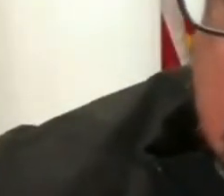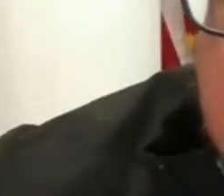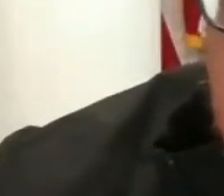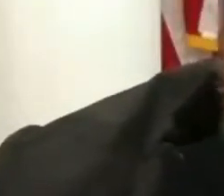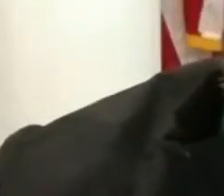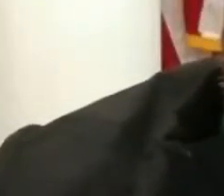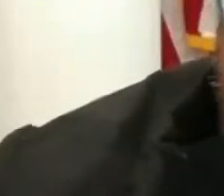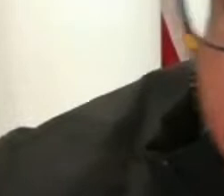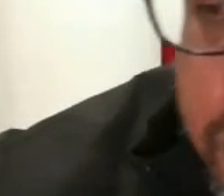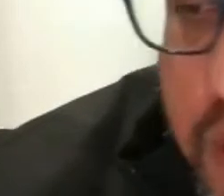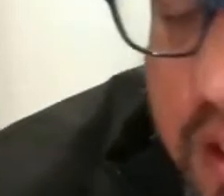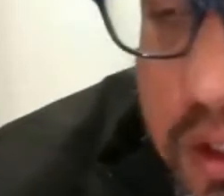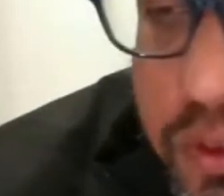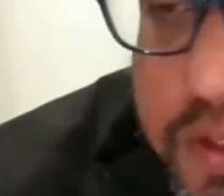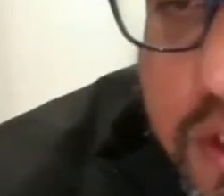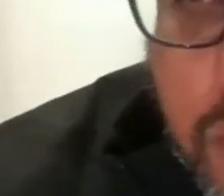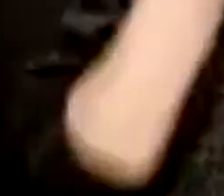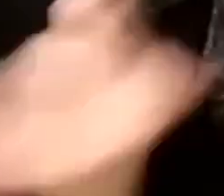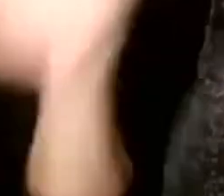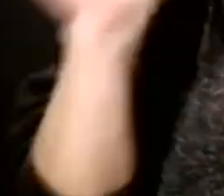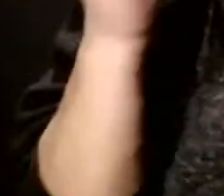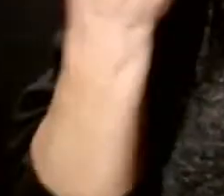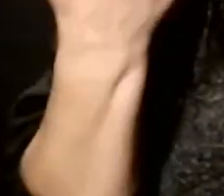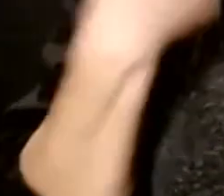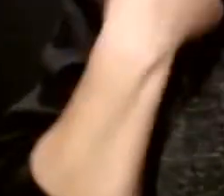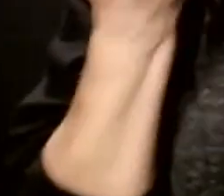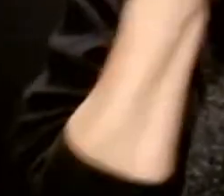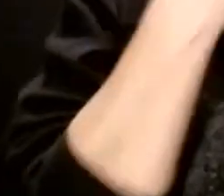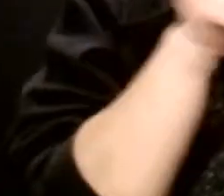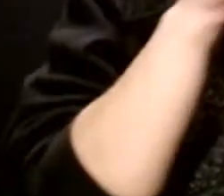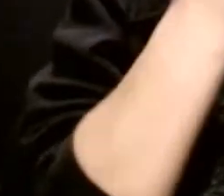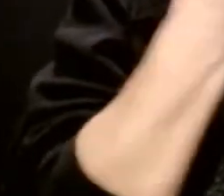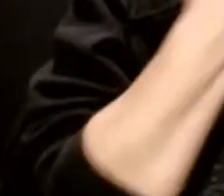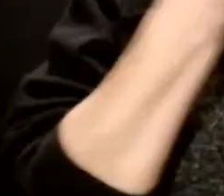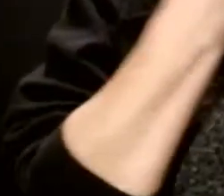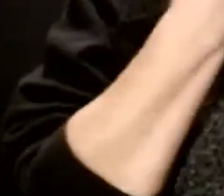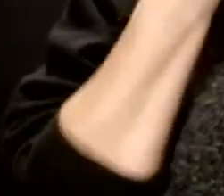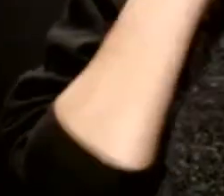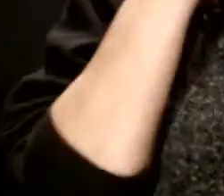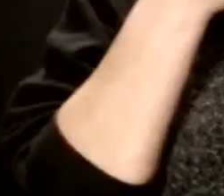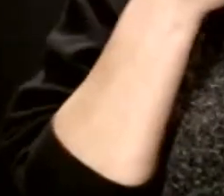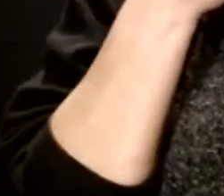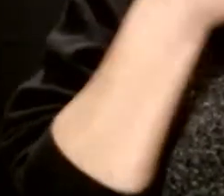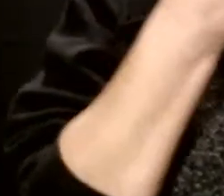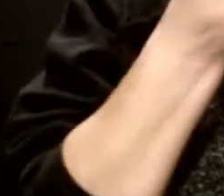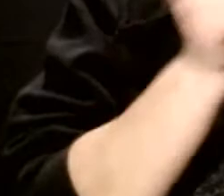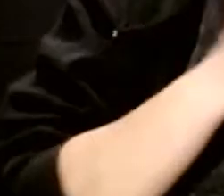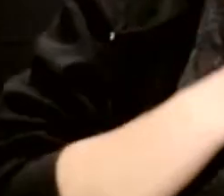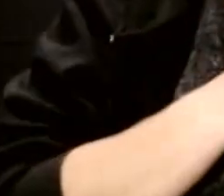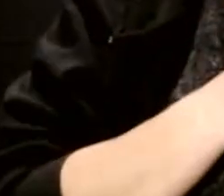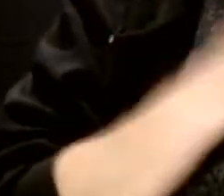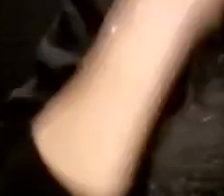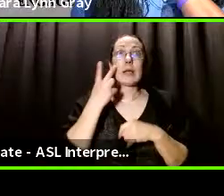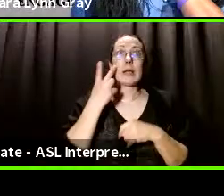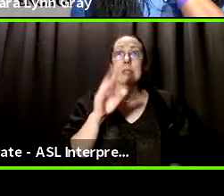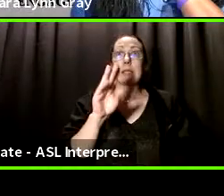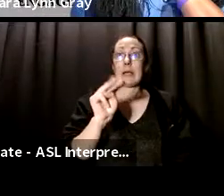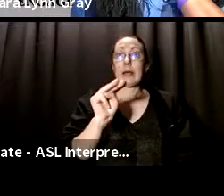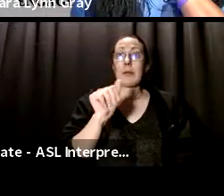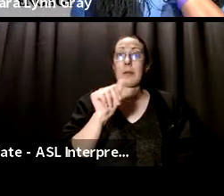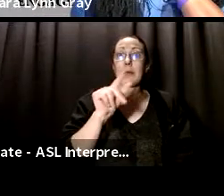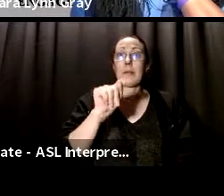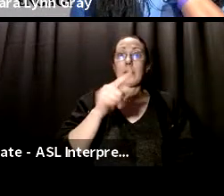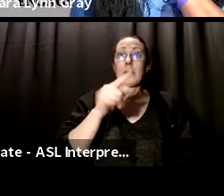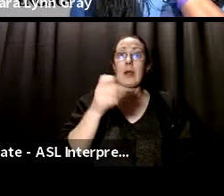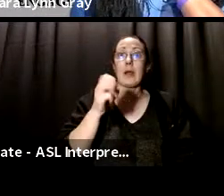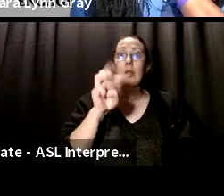public. Anybody in the public wishing to address any questions to the partner? I see Matthew. Matthew, you have